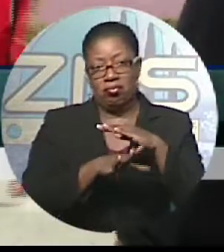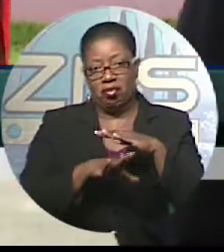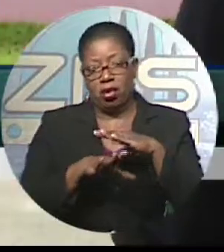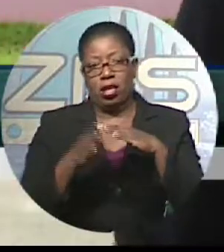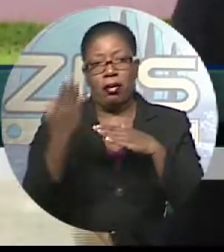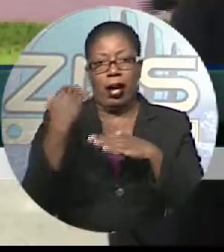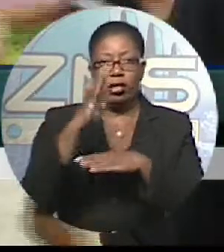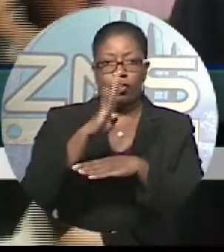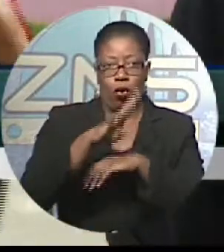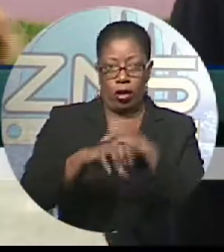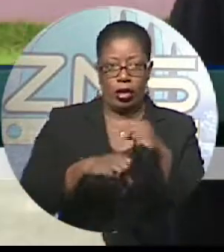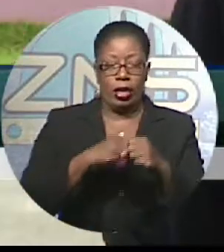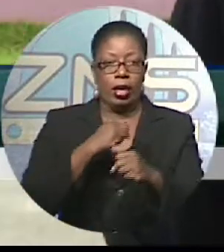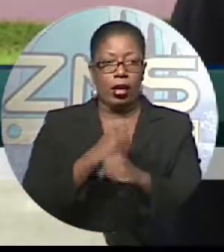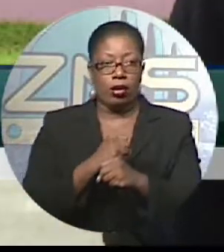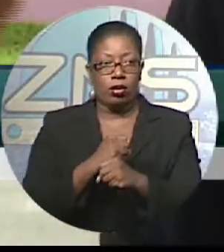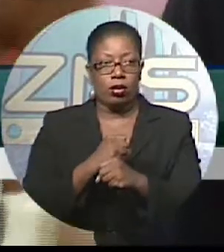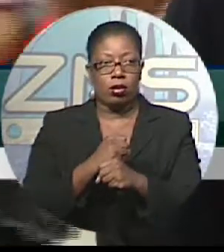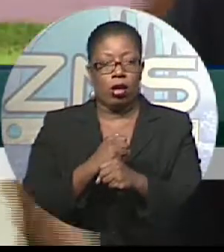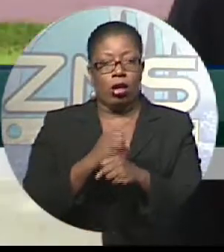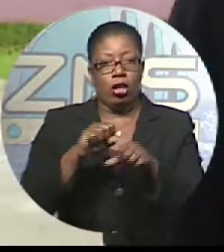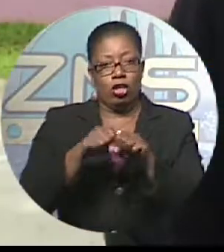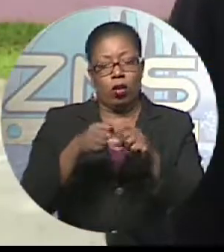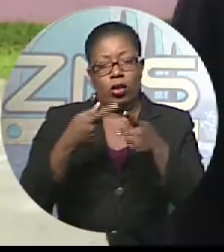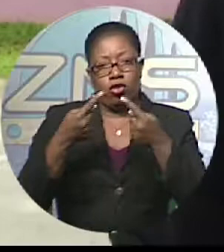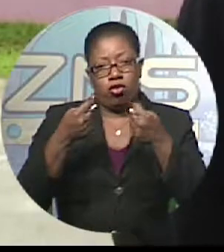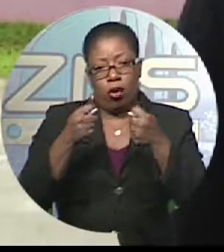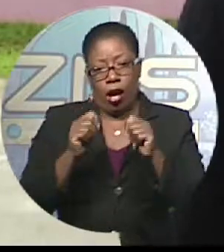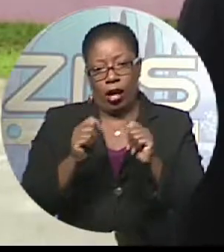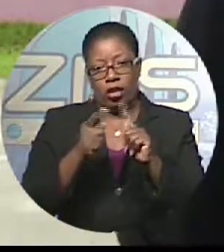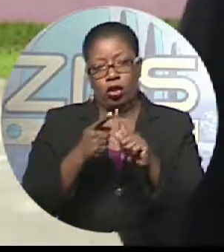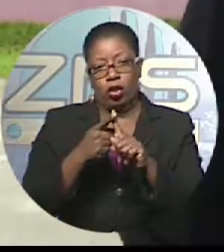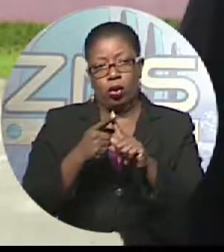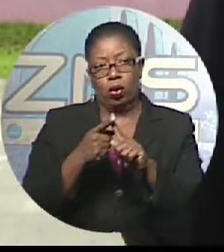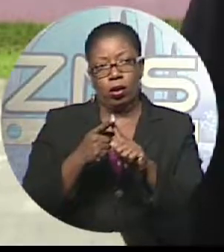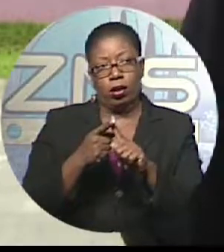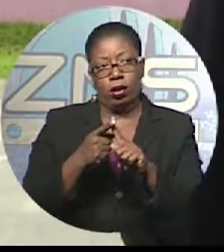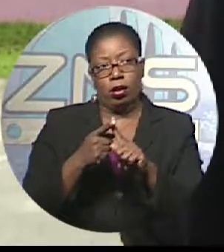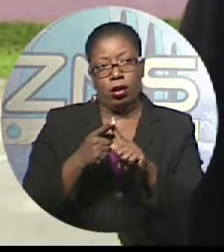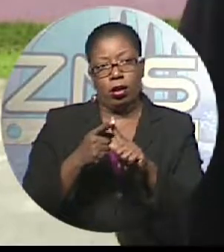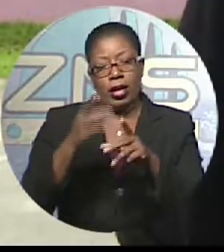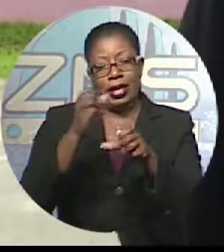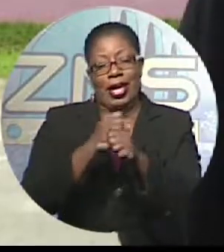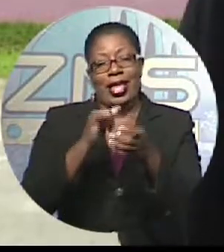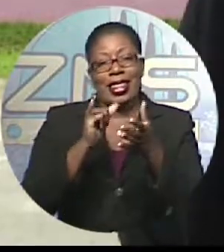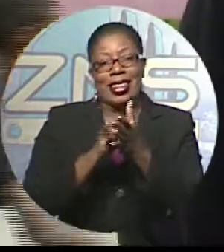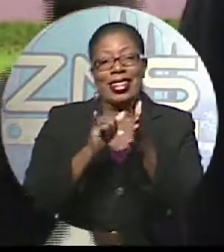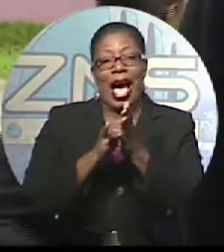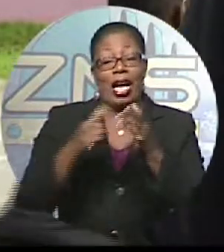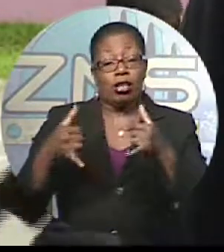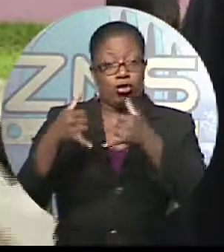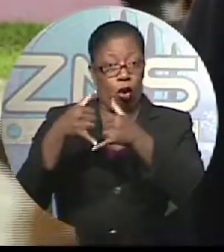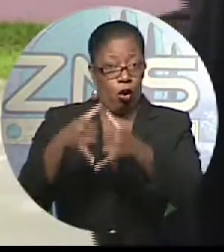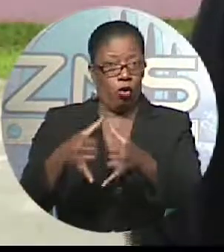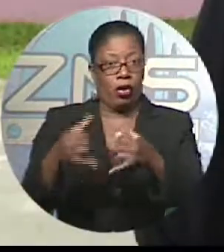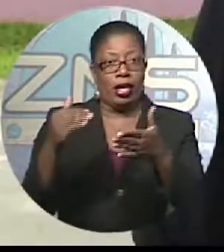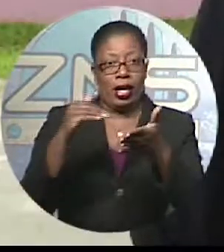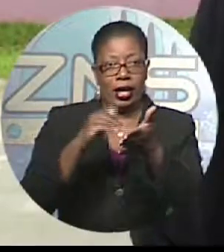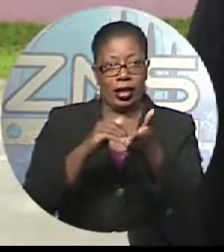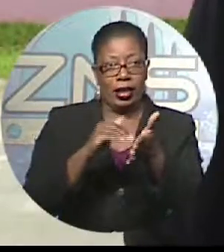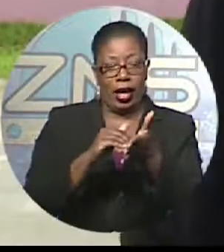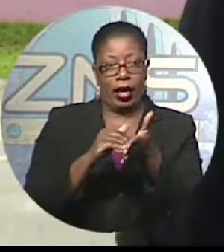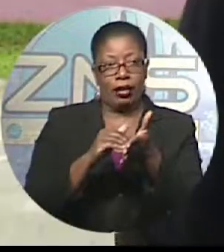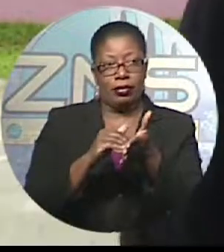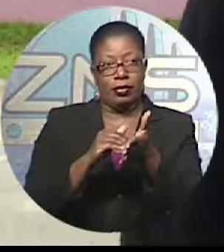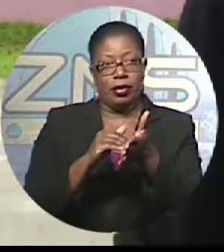4 years. And so we're trying to see if we could regain that trophy again and try to focus and retain